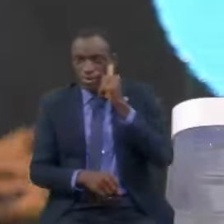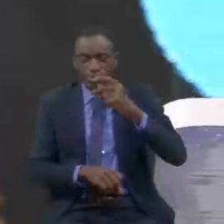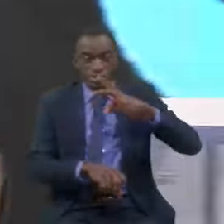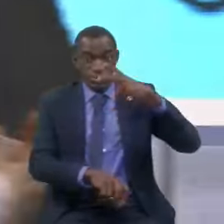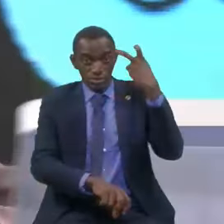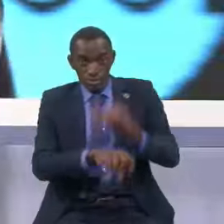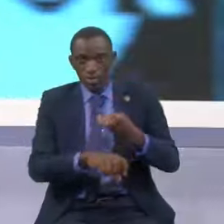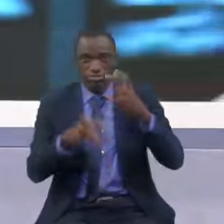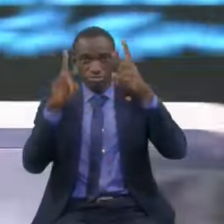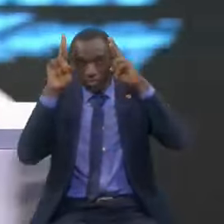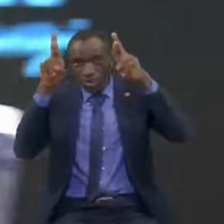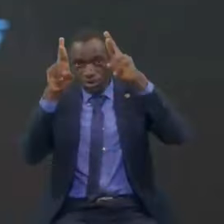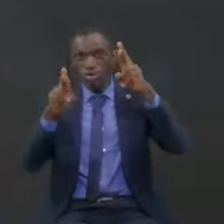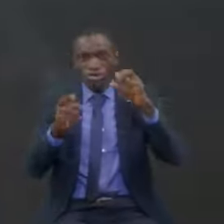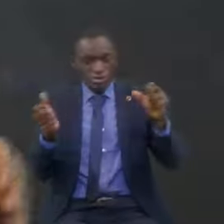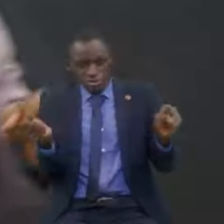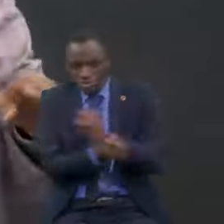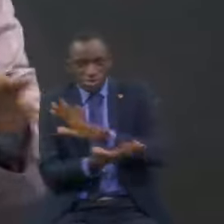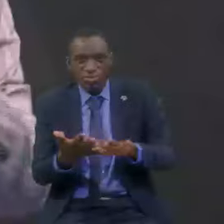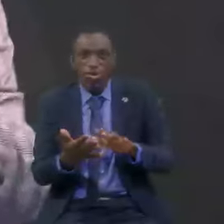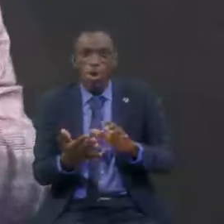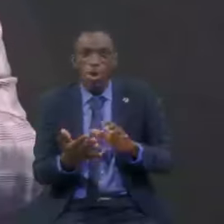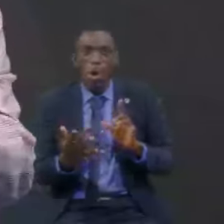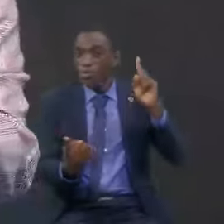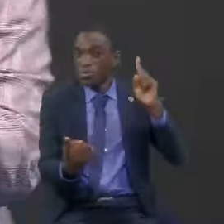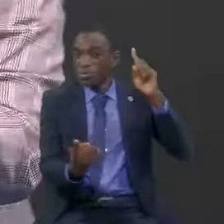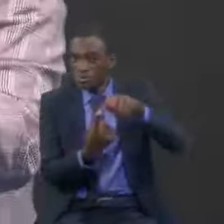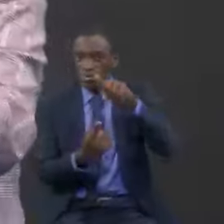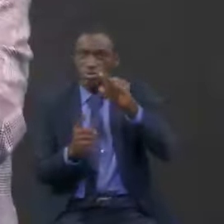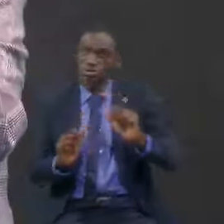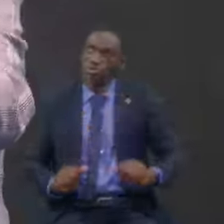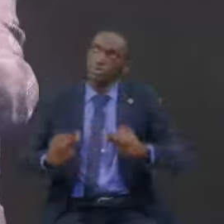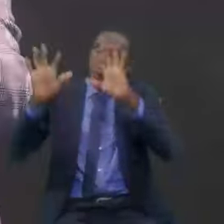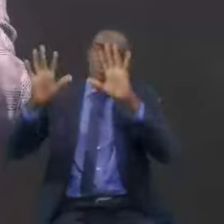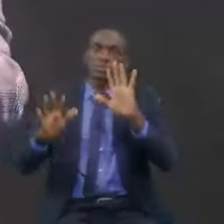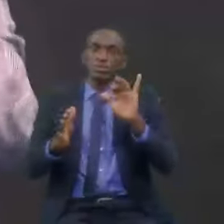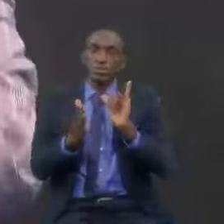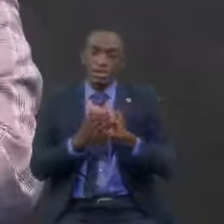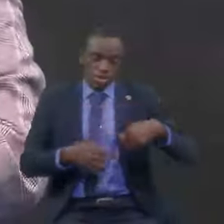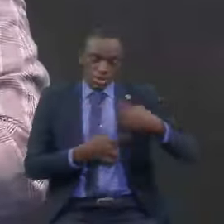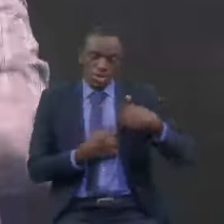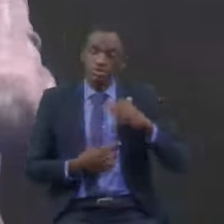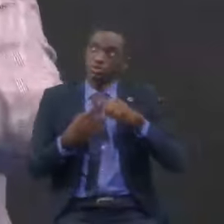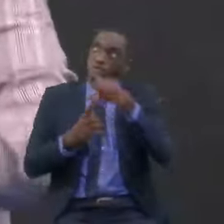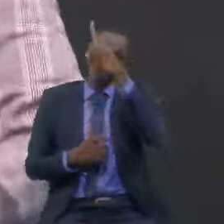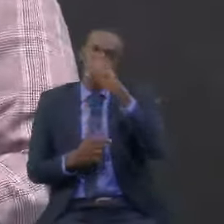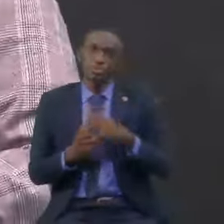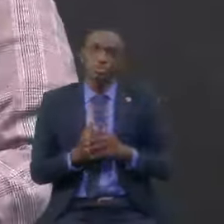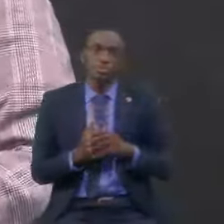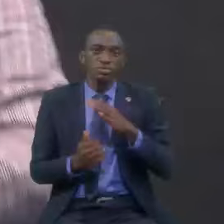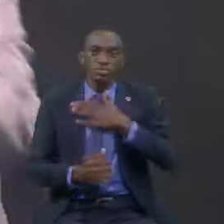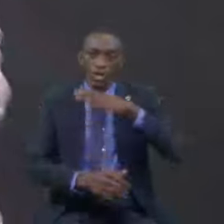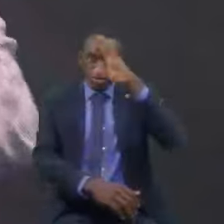destructive until you give that heart to him. My son, my